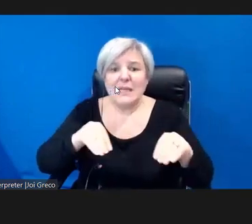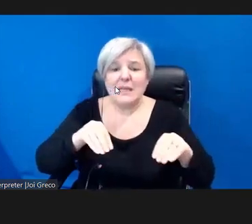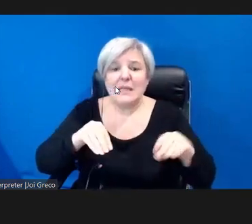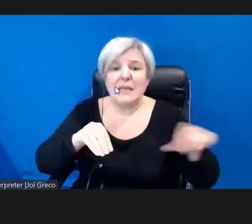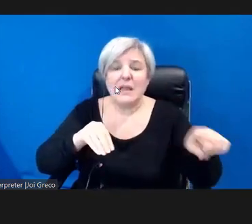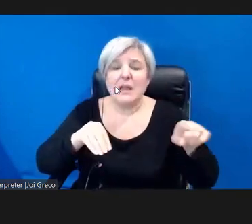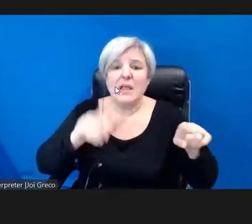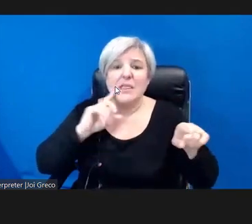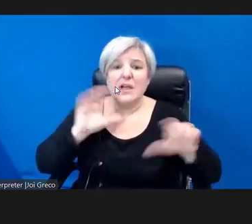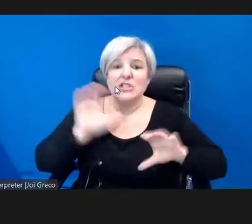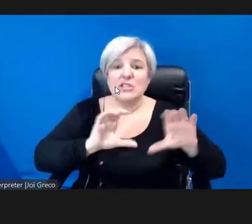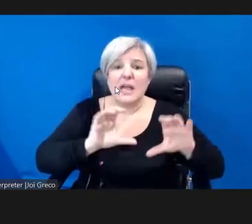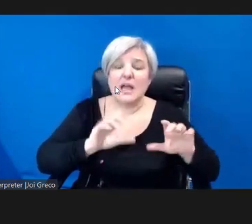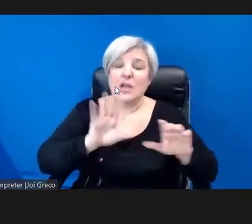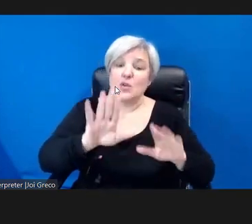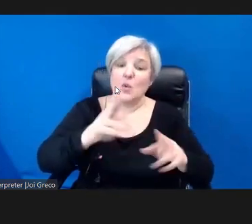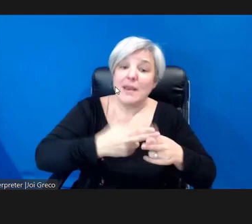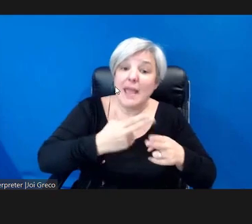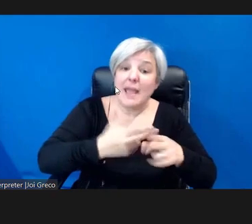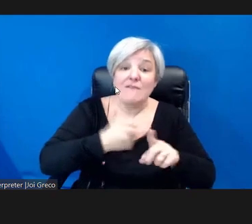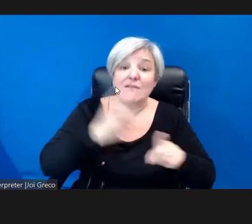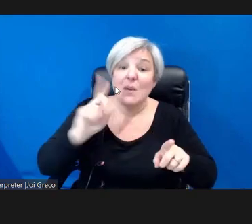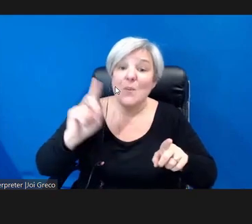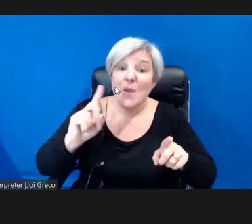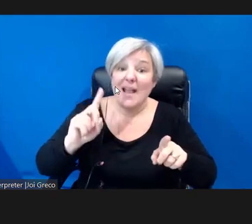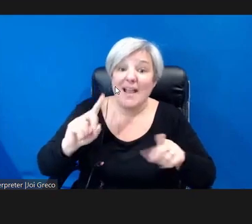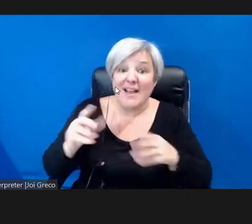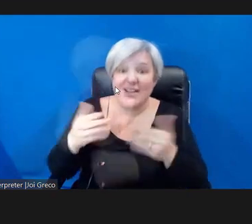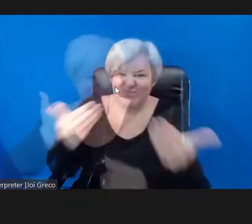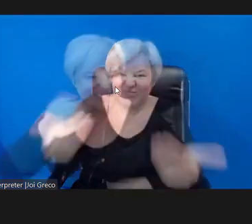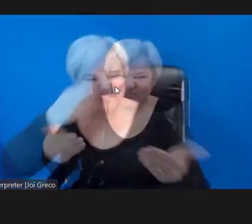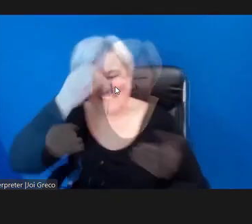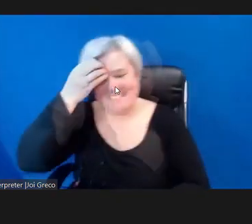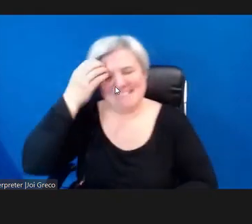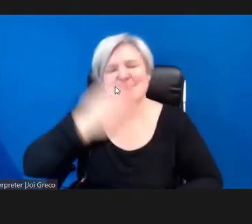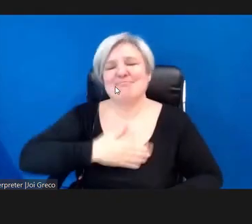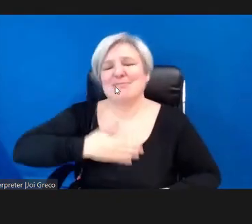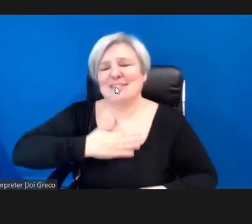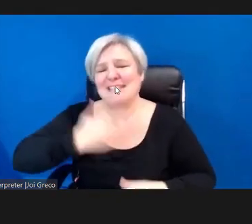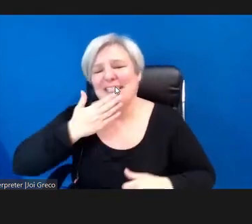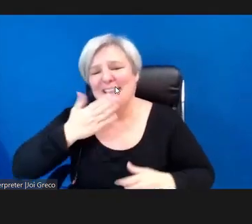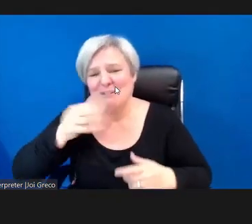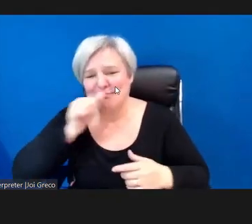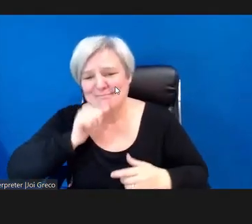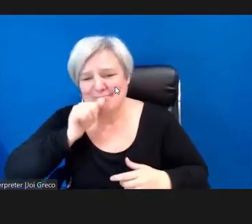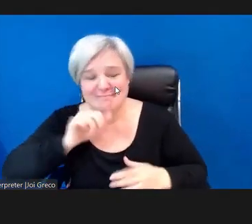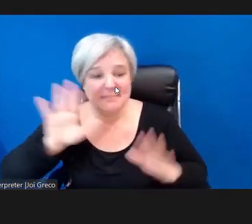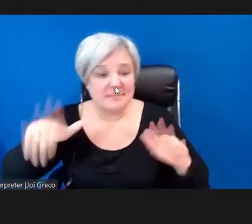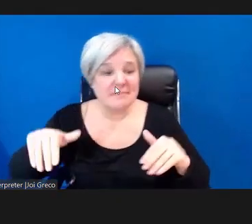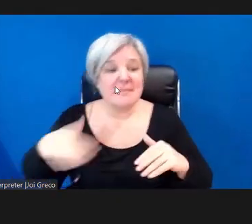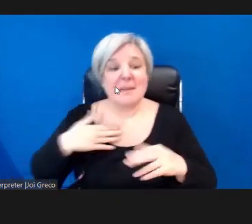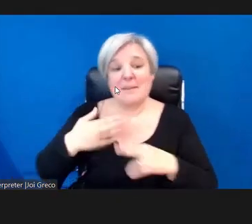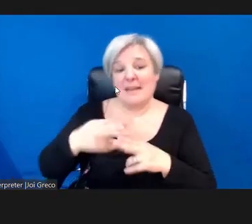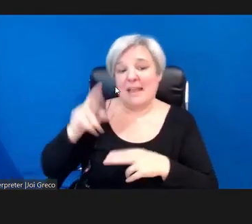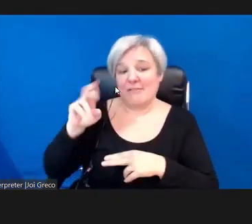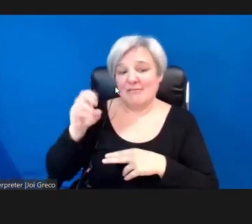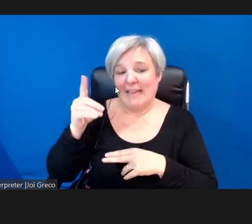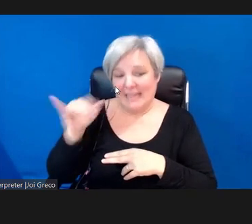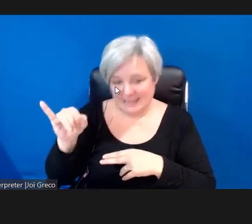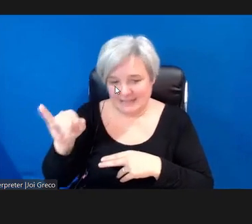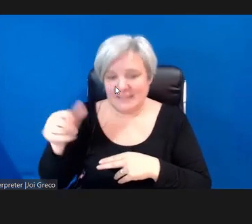the first few minutes? Yes, thank you for that reminder, Ginger. Right, everybody. Hello, everyone. My name is Randy Winston